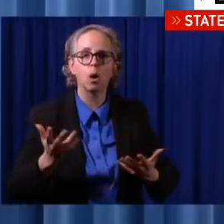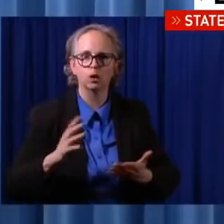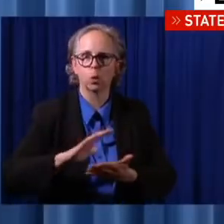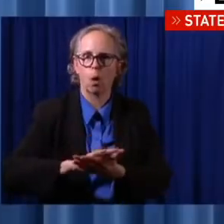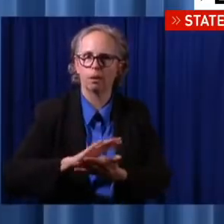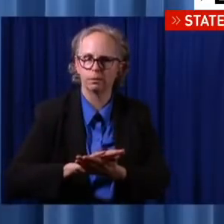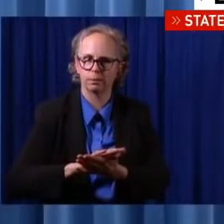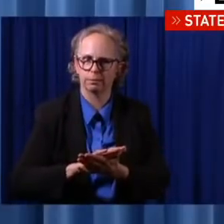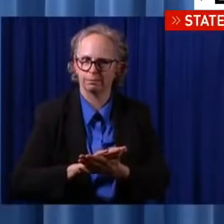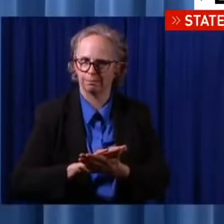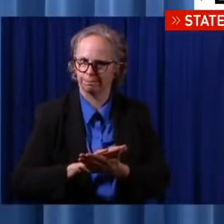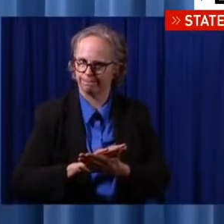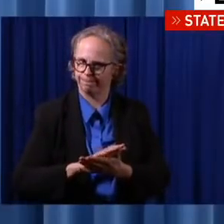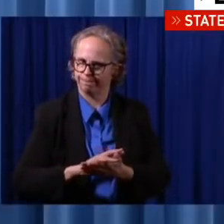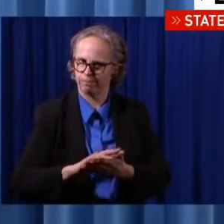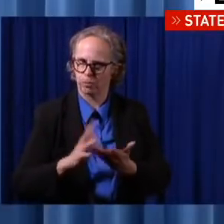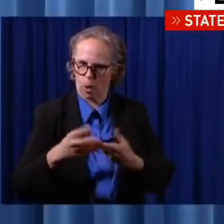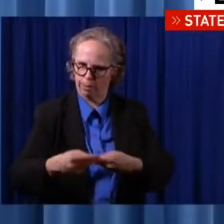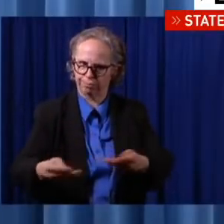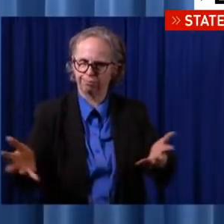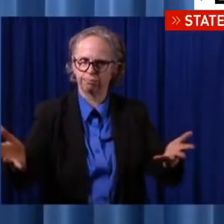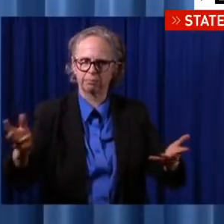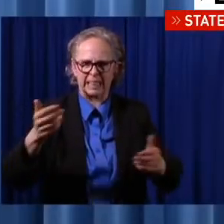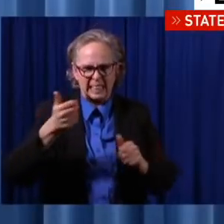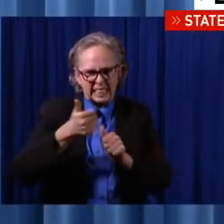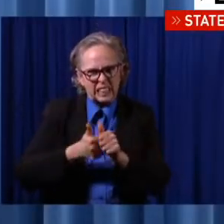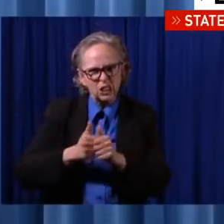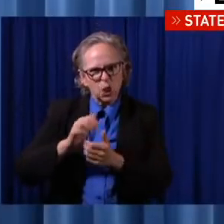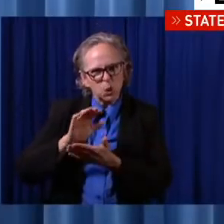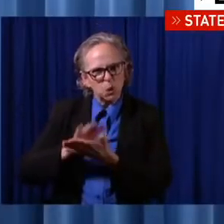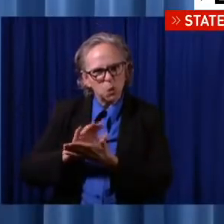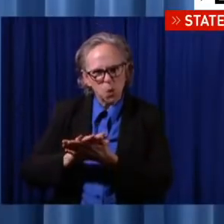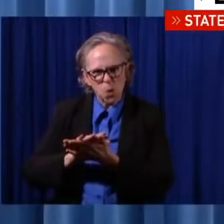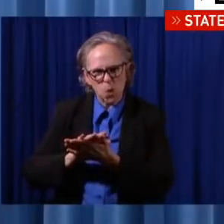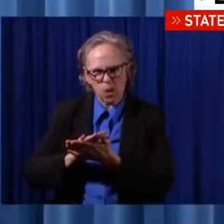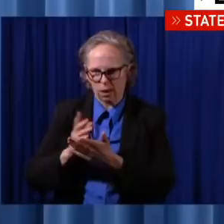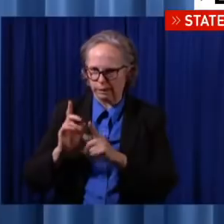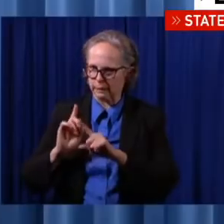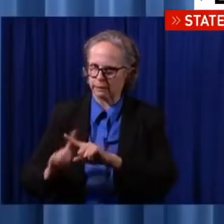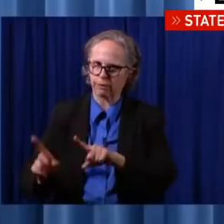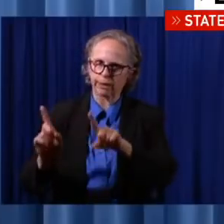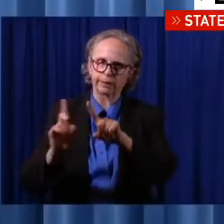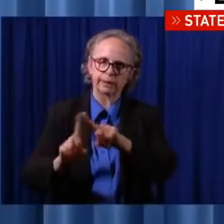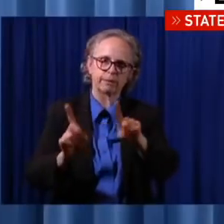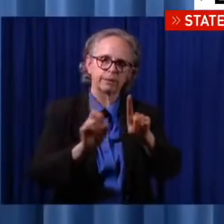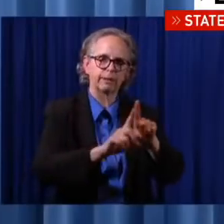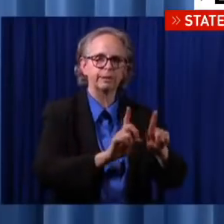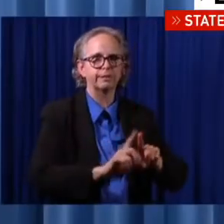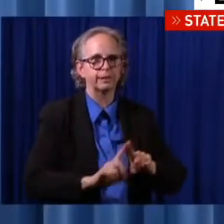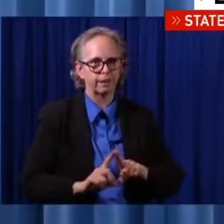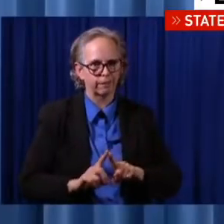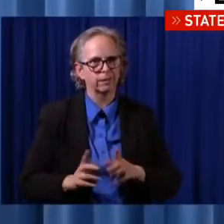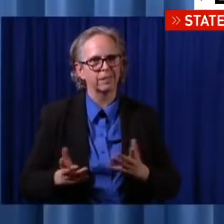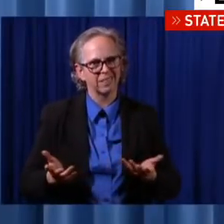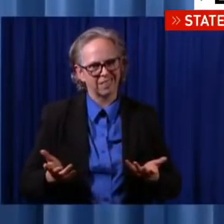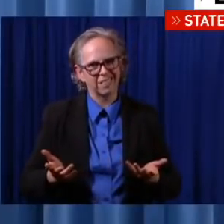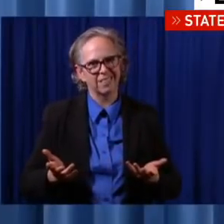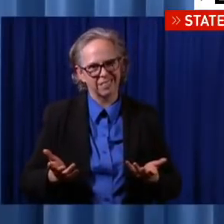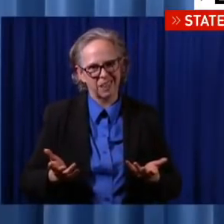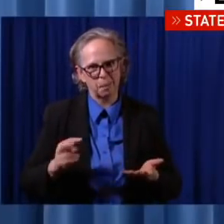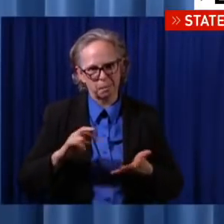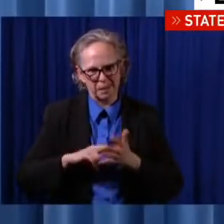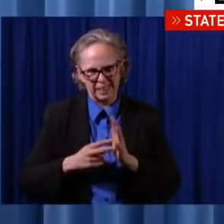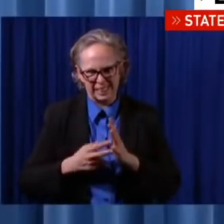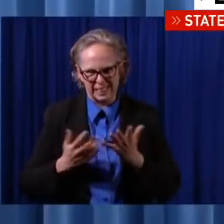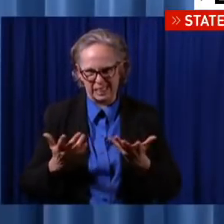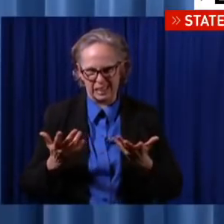but each school is going to be different. And just like in a typical winter where you might have the flu